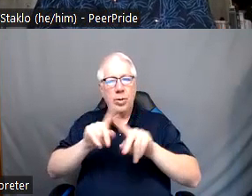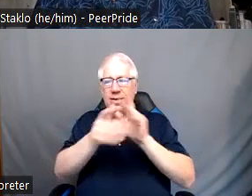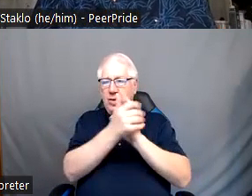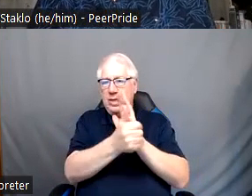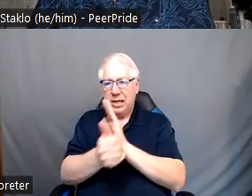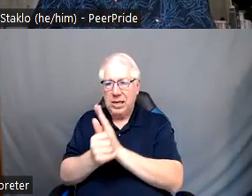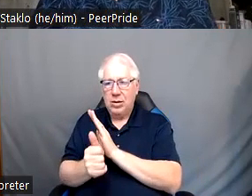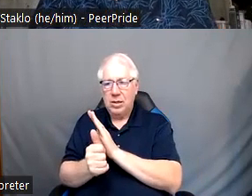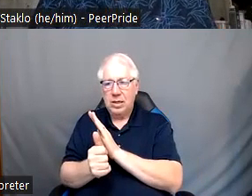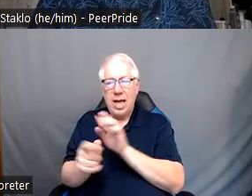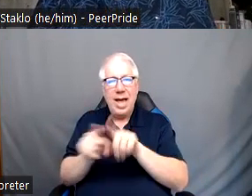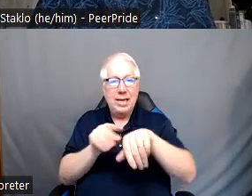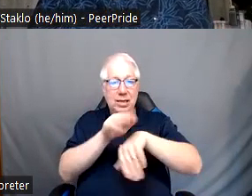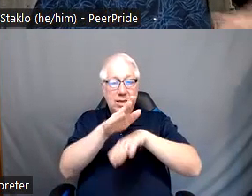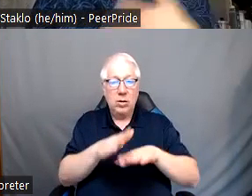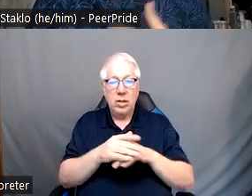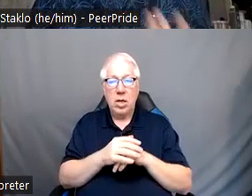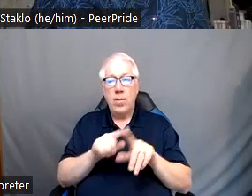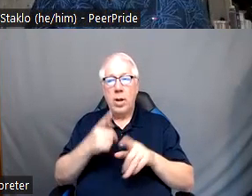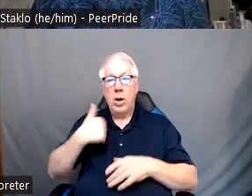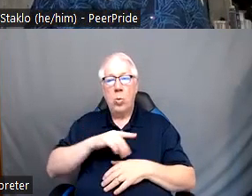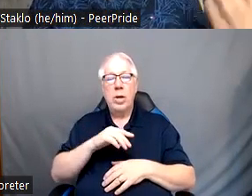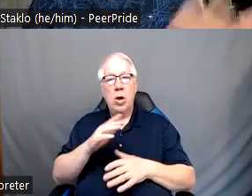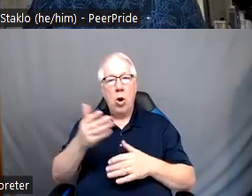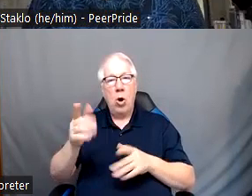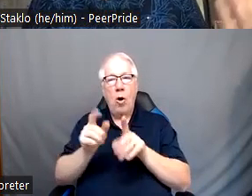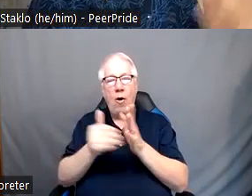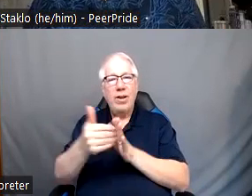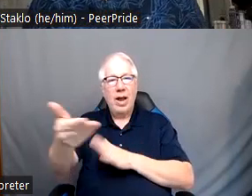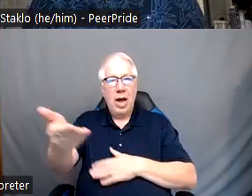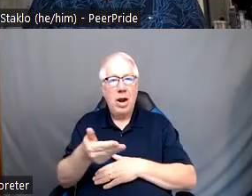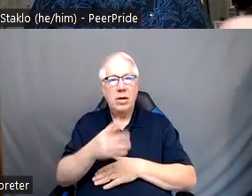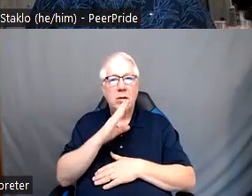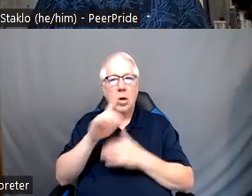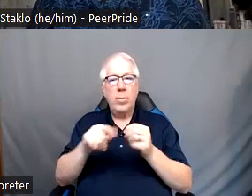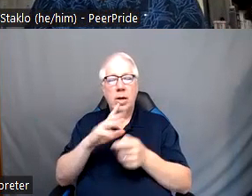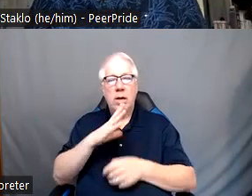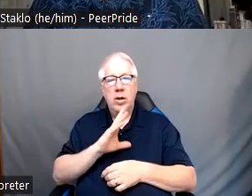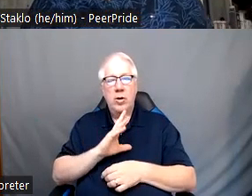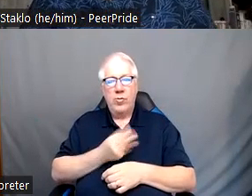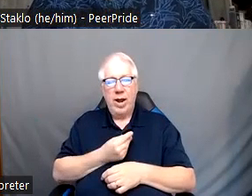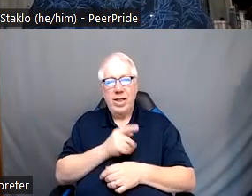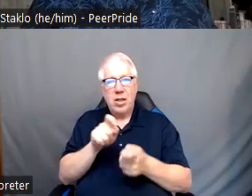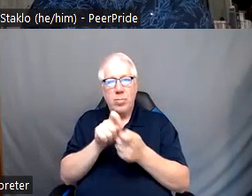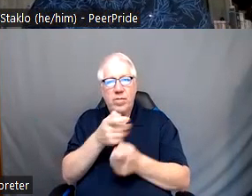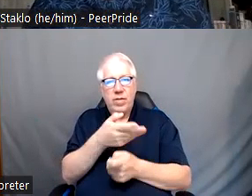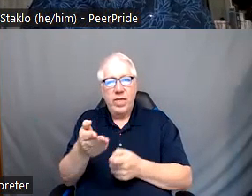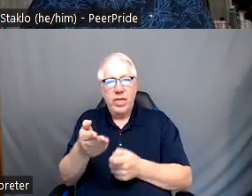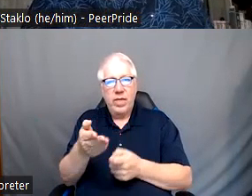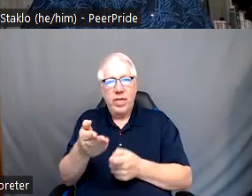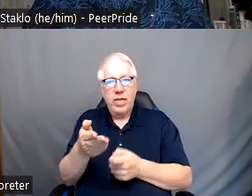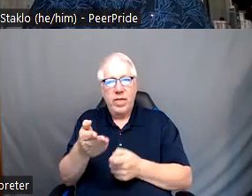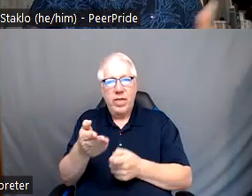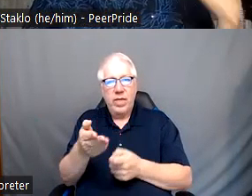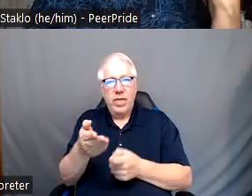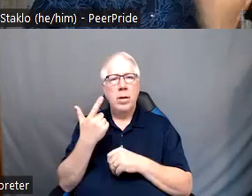competencies as consultants, but we do often get hired to talk about trans specific things, you